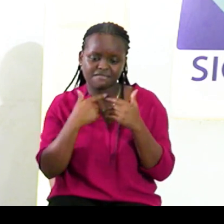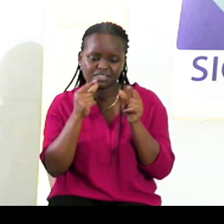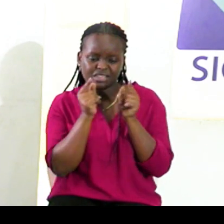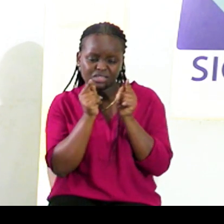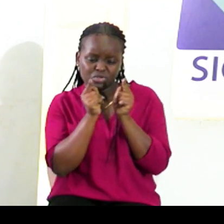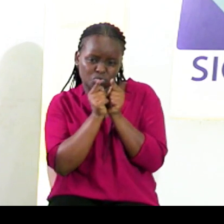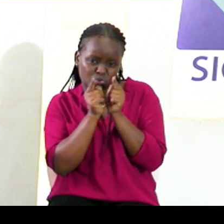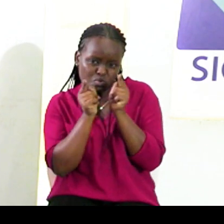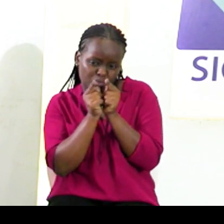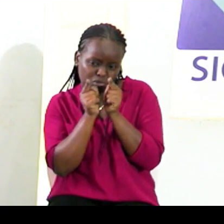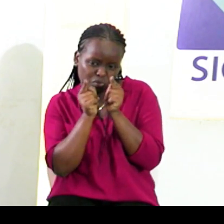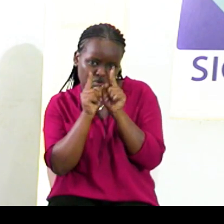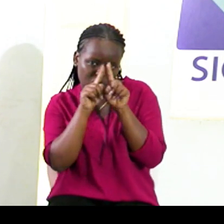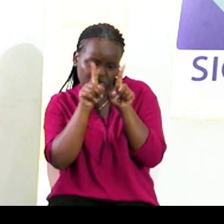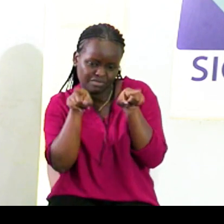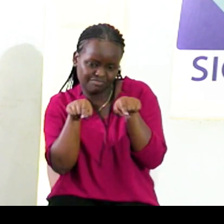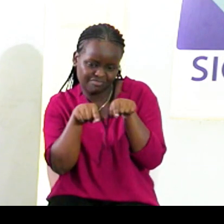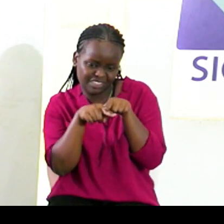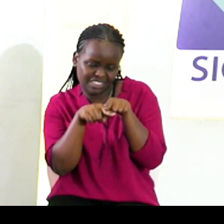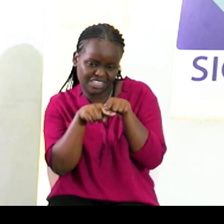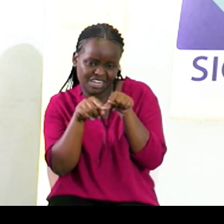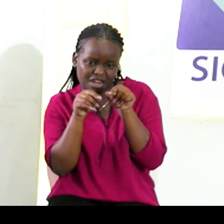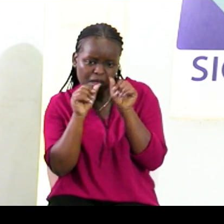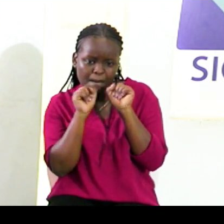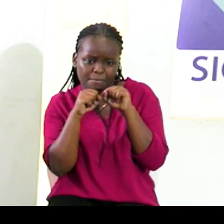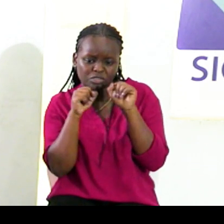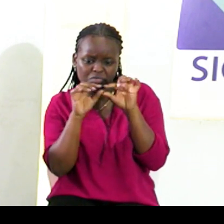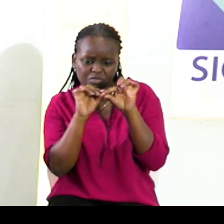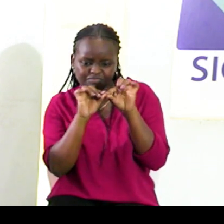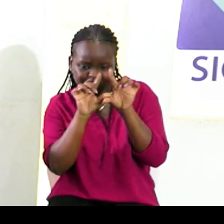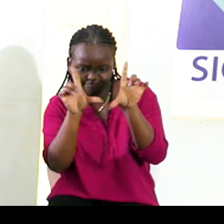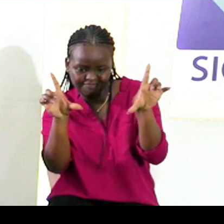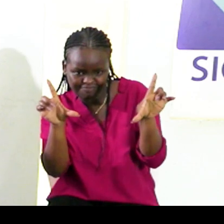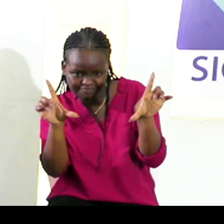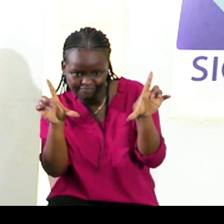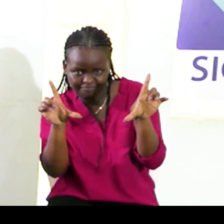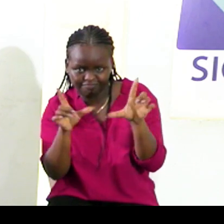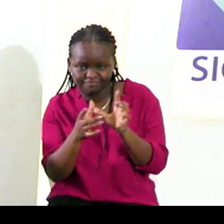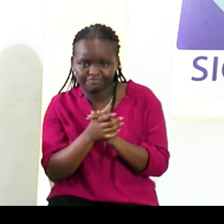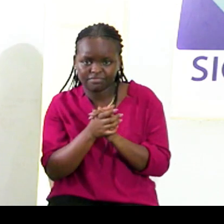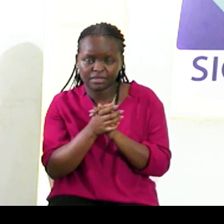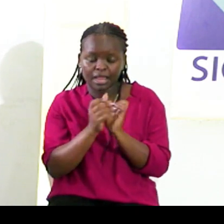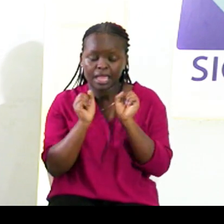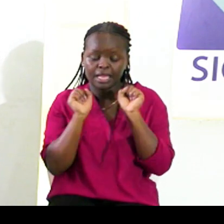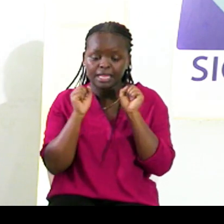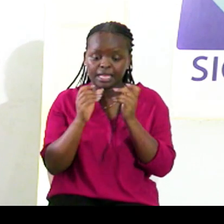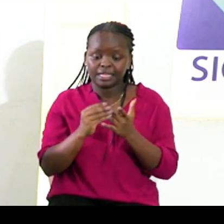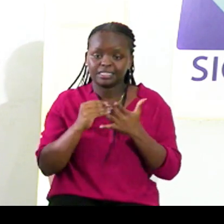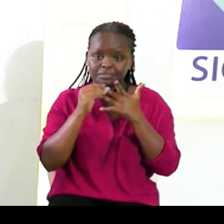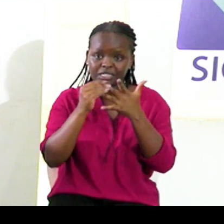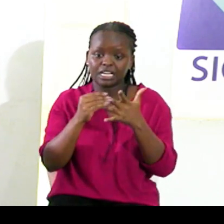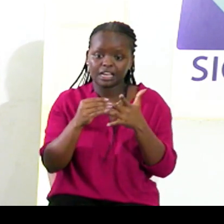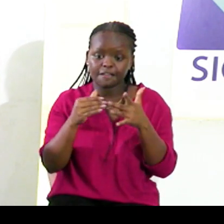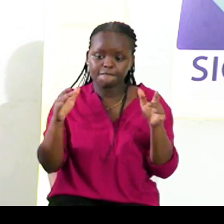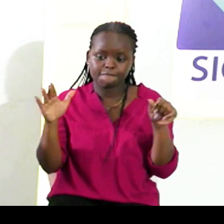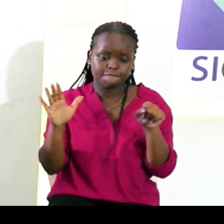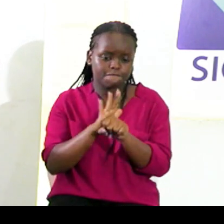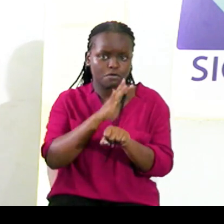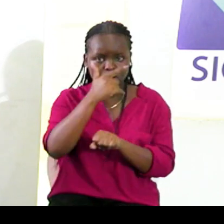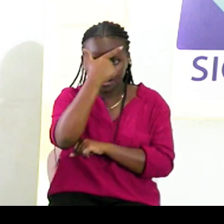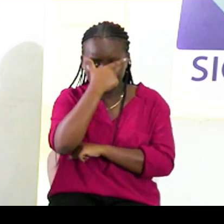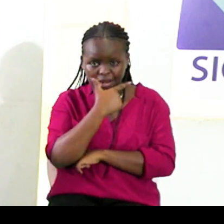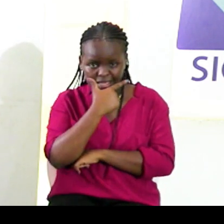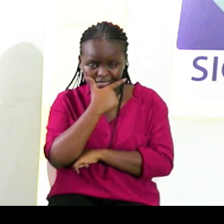small screen and you have to zoom out. Yeah. And especially for the totally blind, there are some things